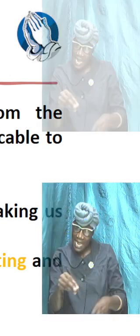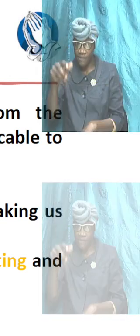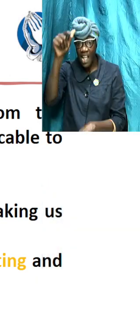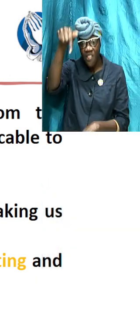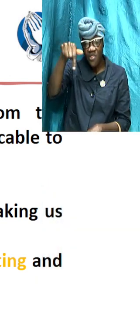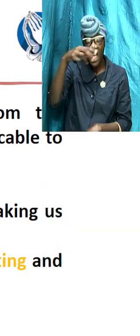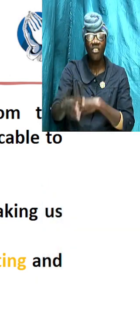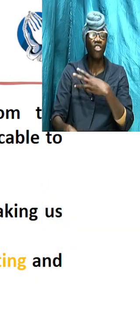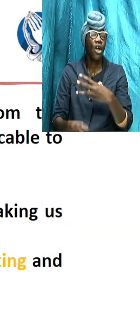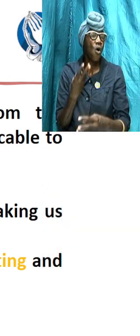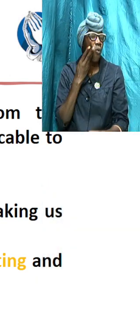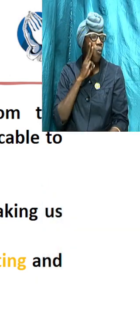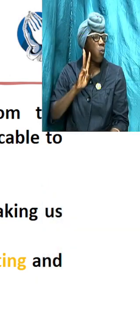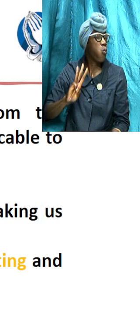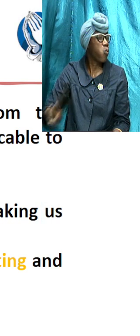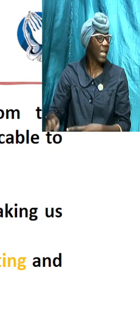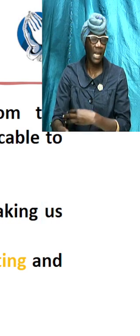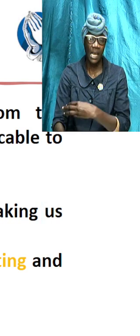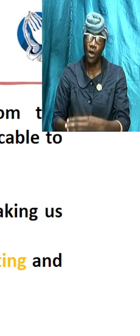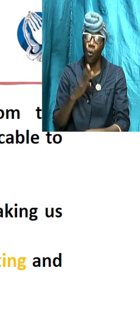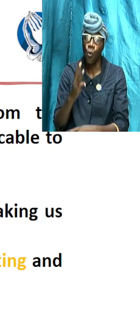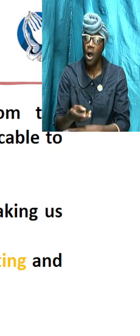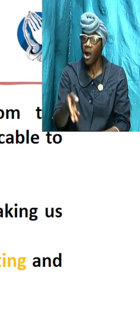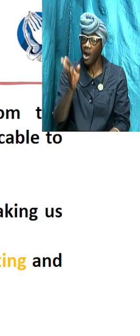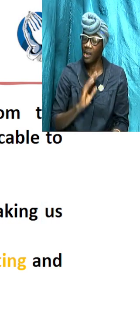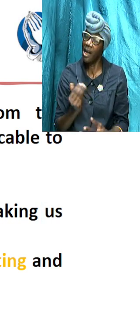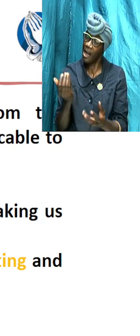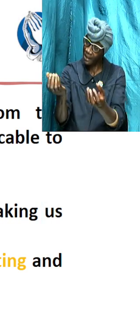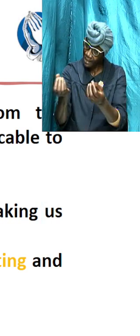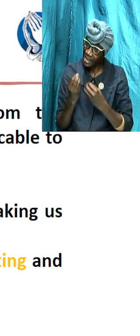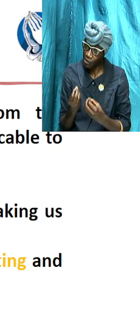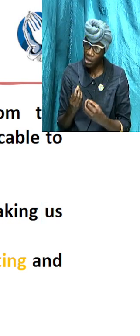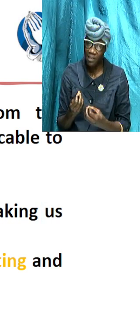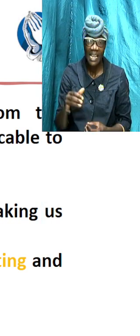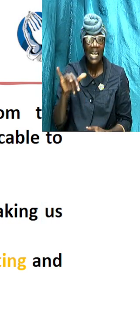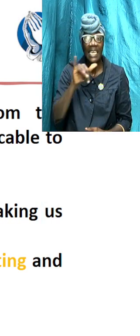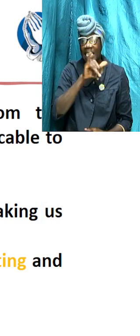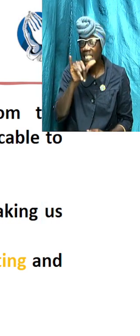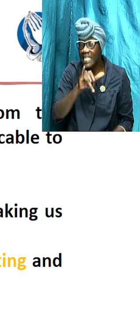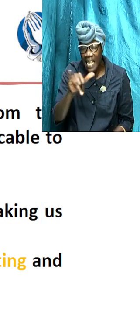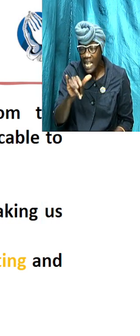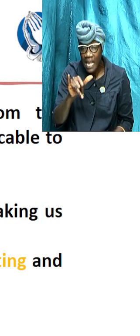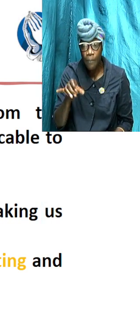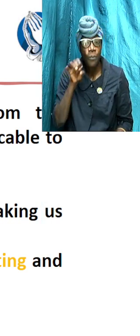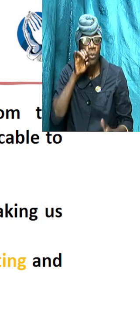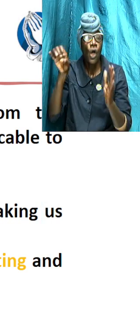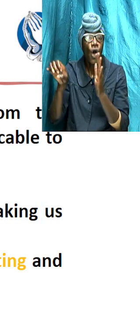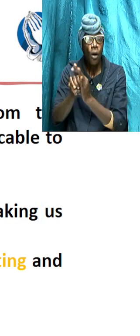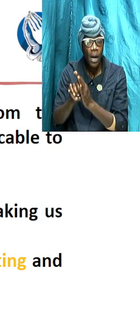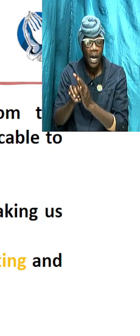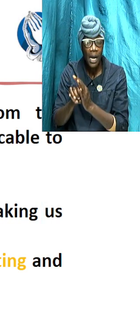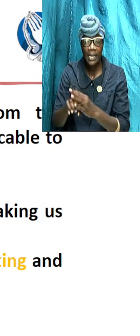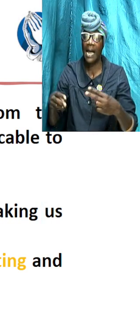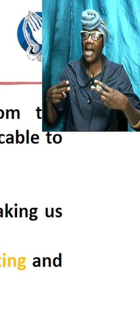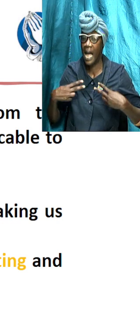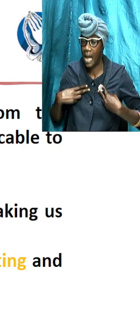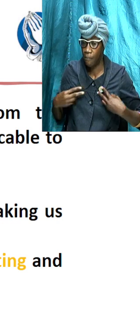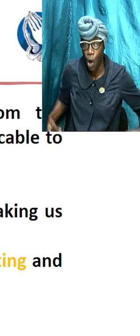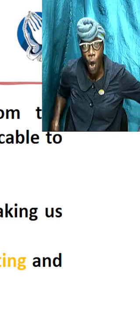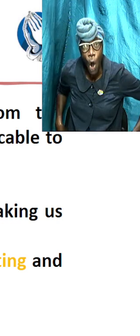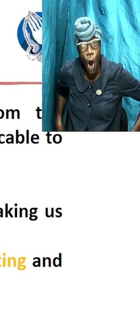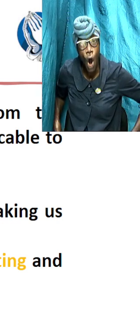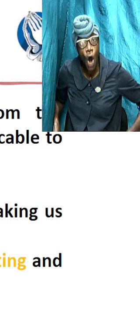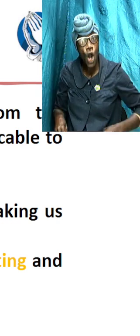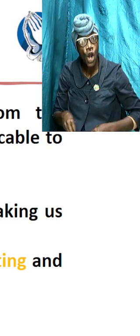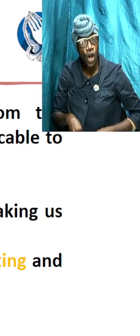this wicked world, amen, God is giving us the same command. We must have our loins girded,